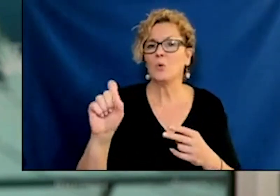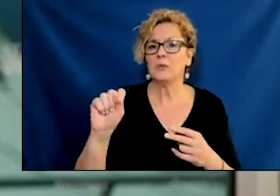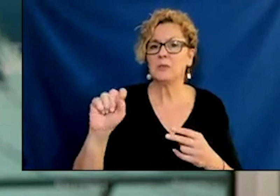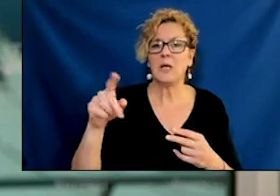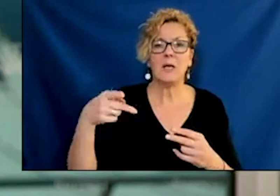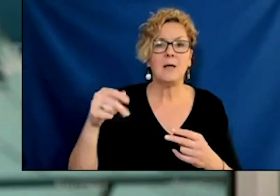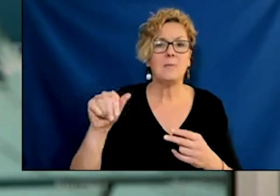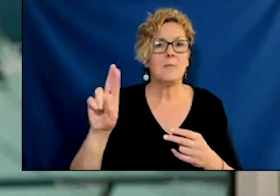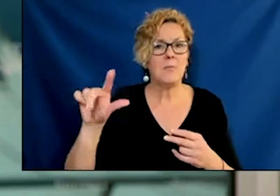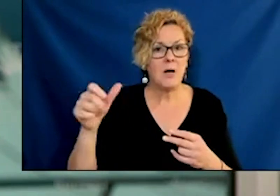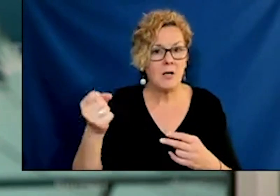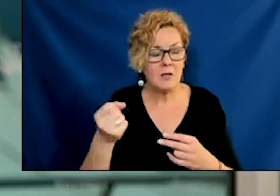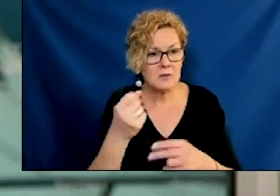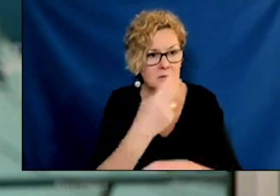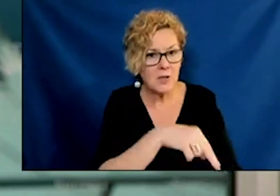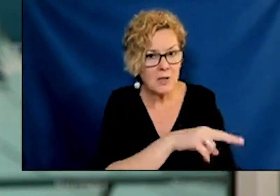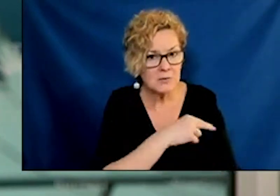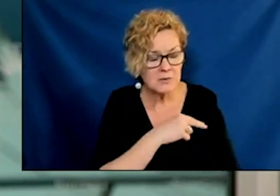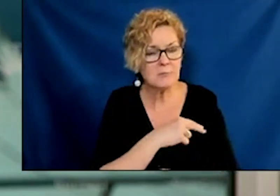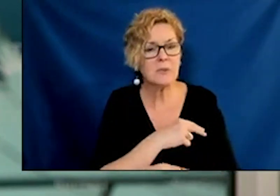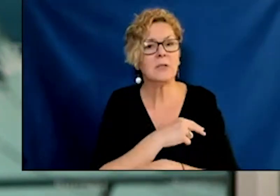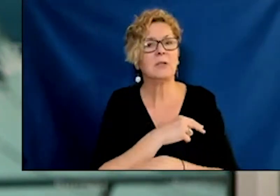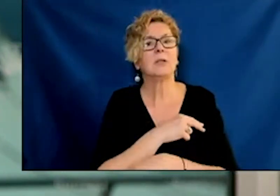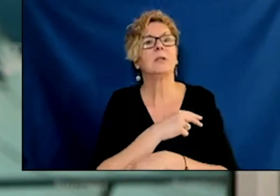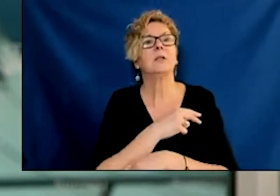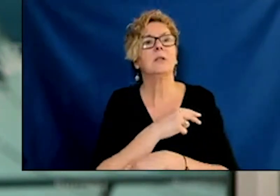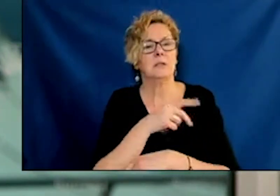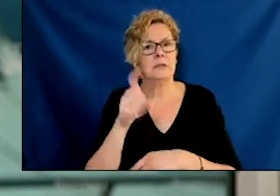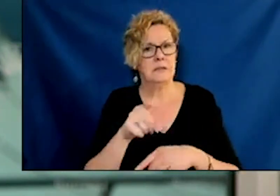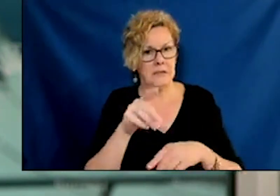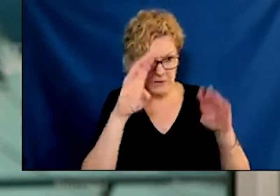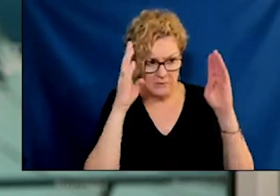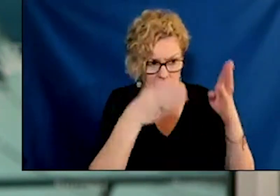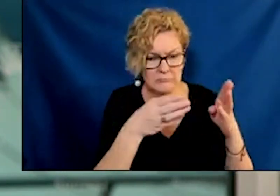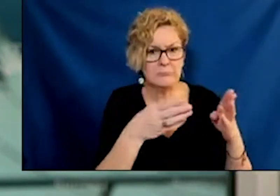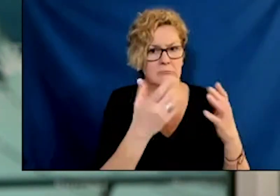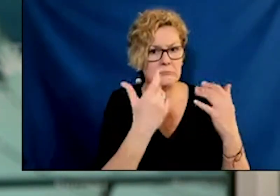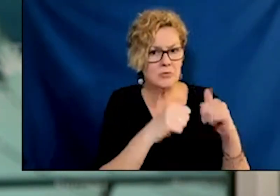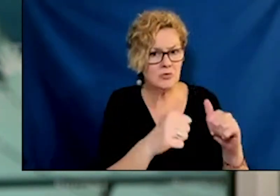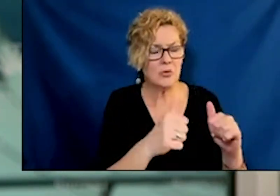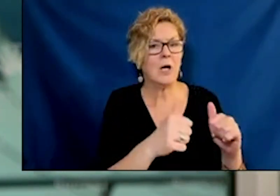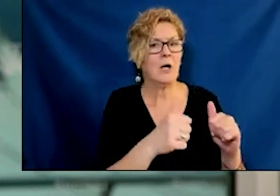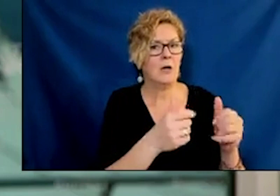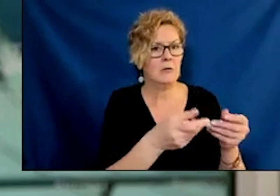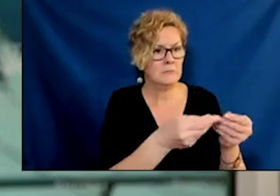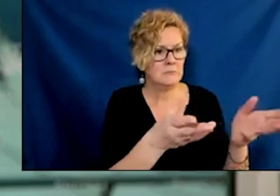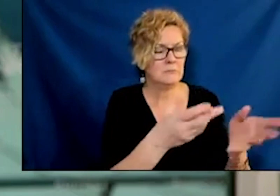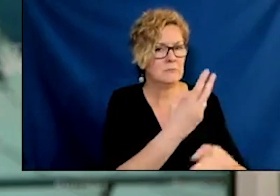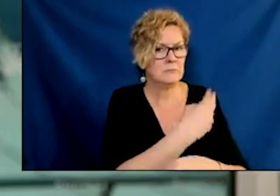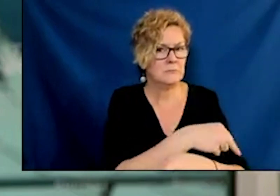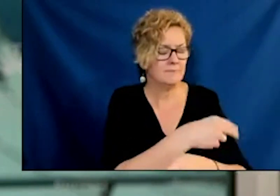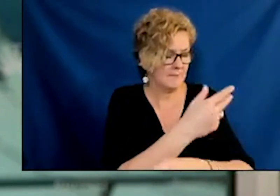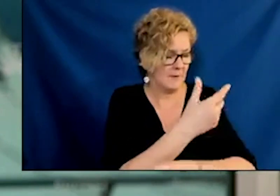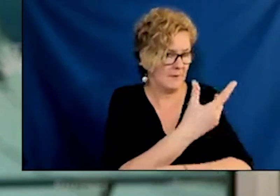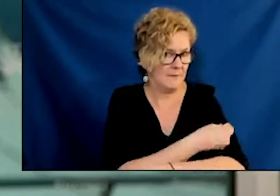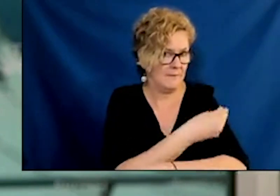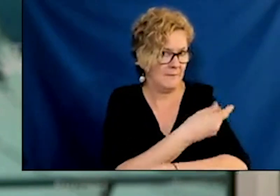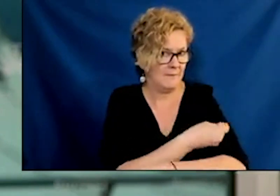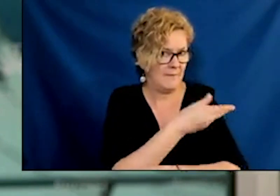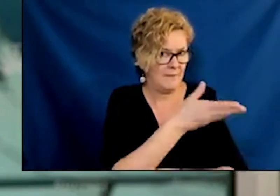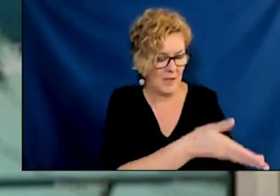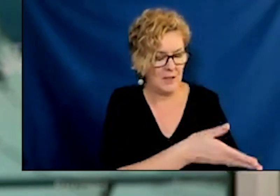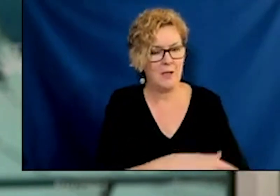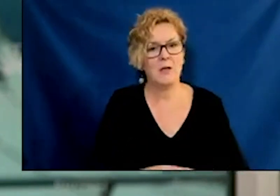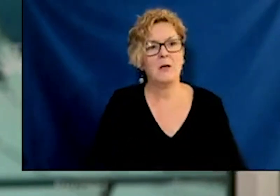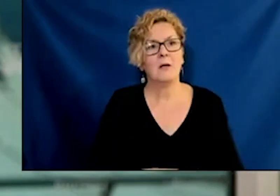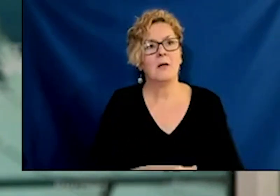in facilities in the Fraser Valley as well, or in the Fraser Health Authority as well, because people who live